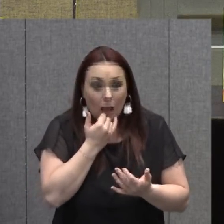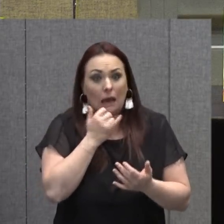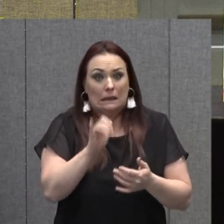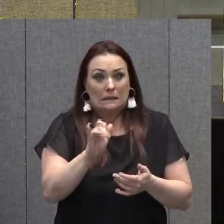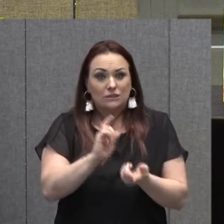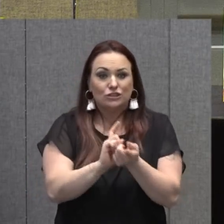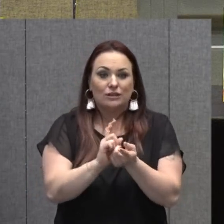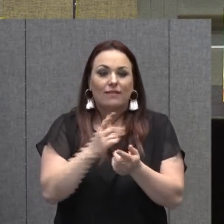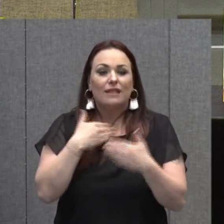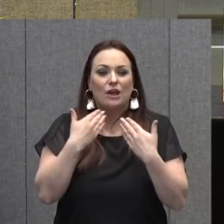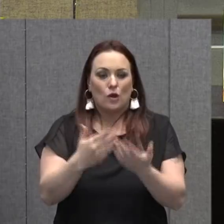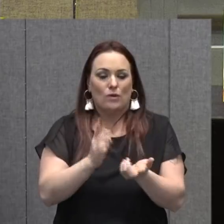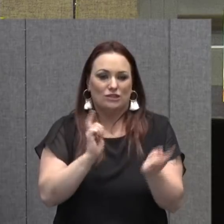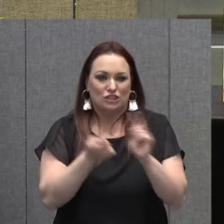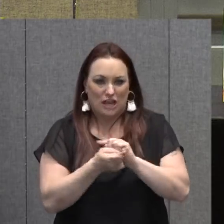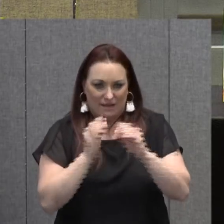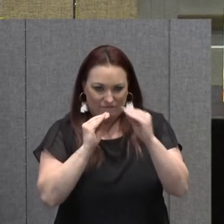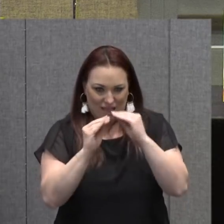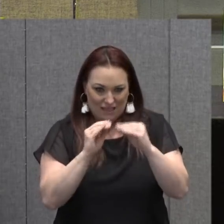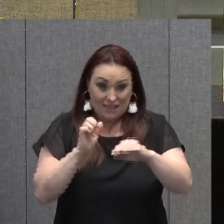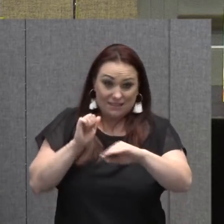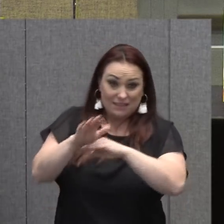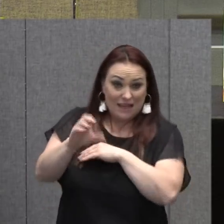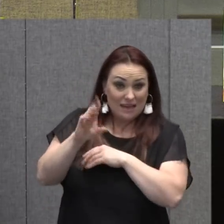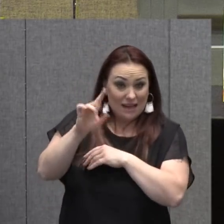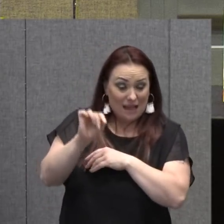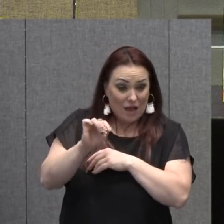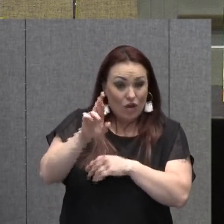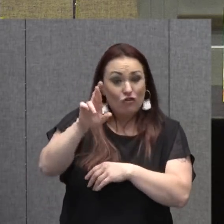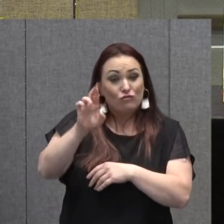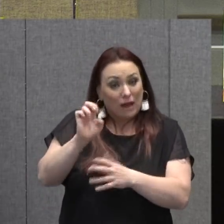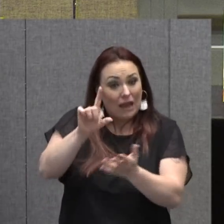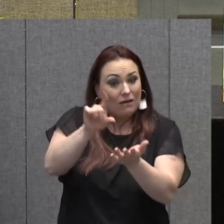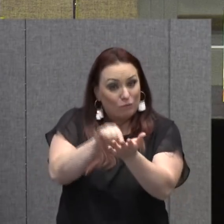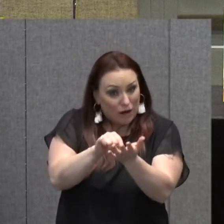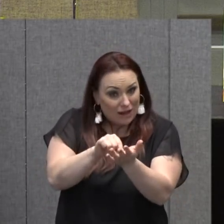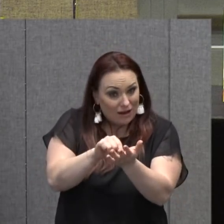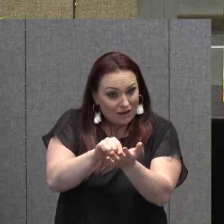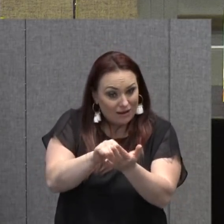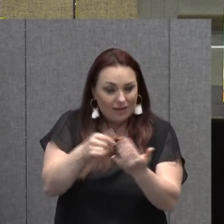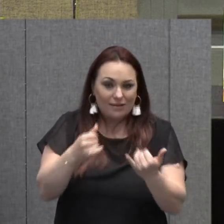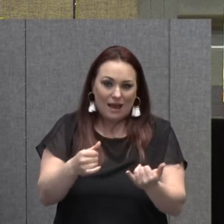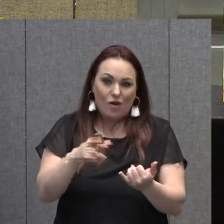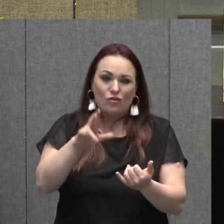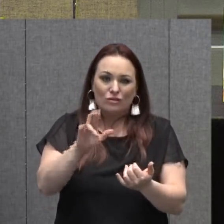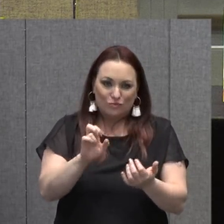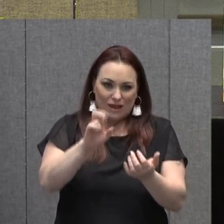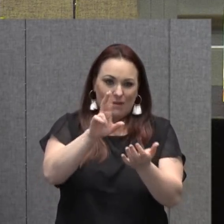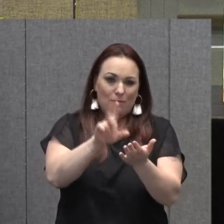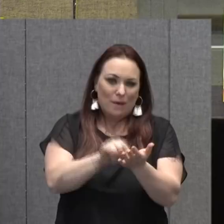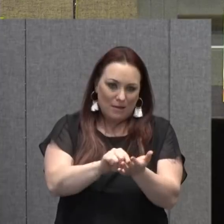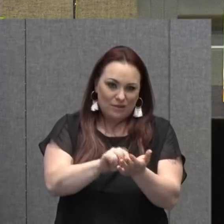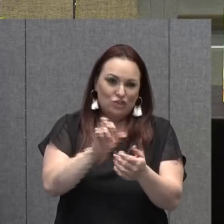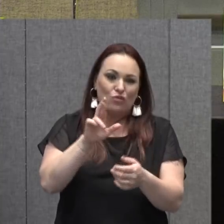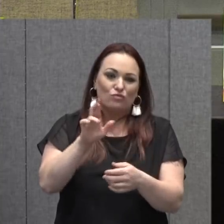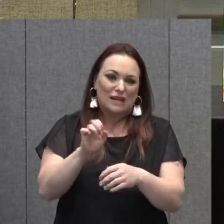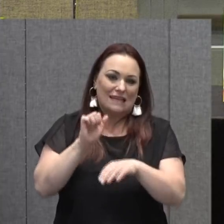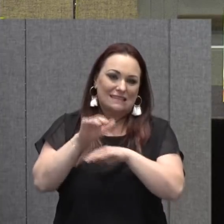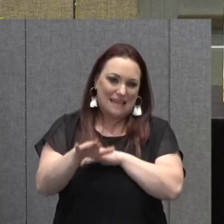And so then they go and they fix them, they send it back out, reprint, and it has to be republished and resent